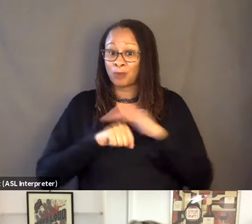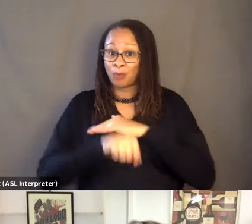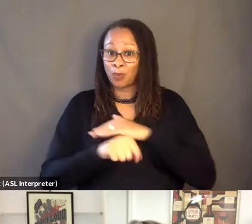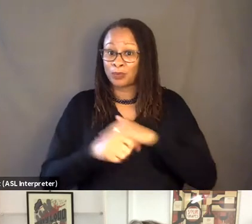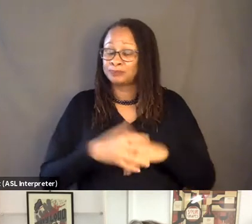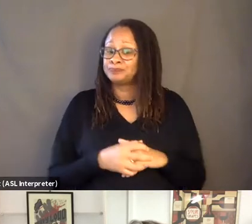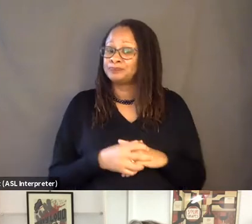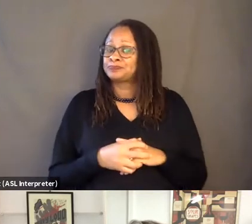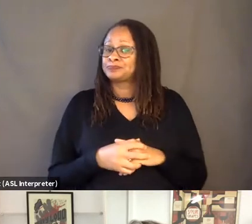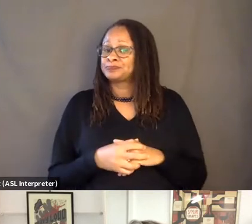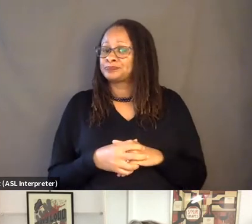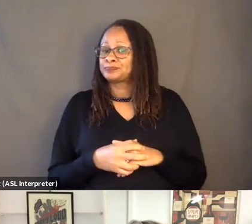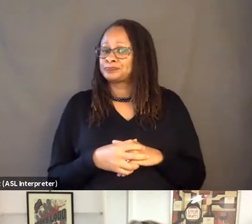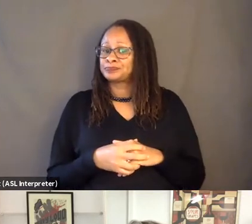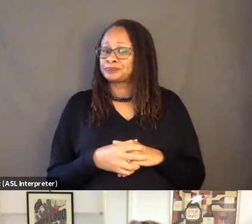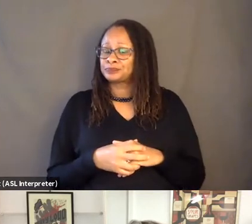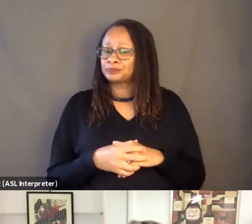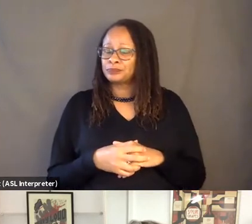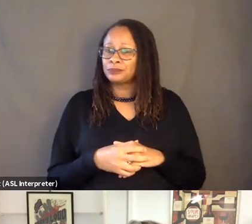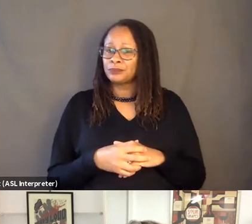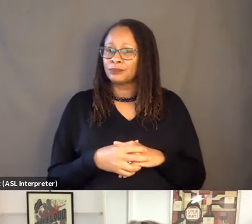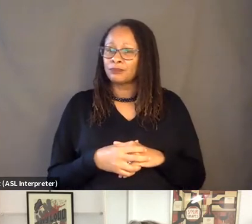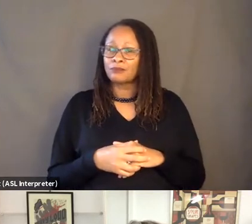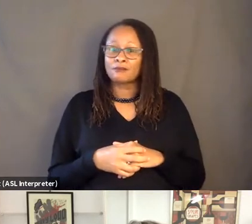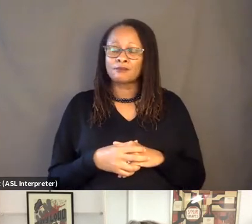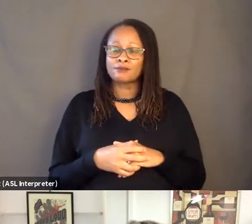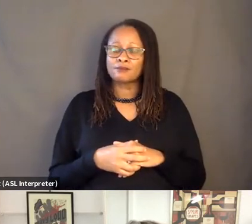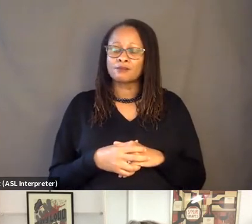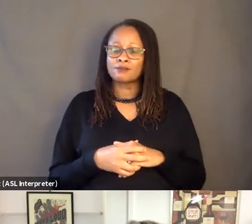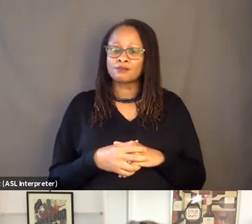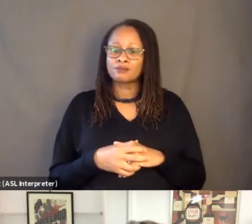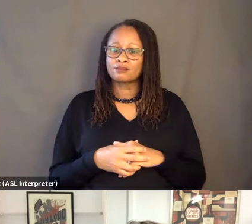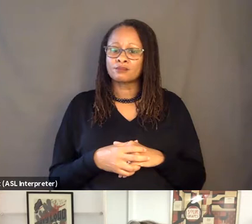And for most of